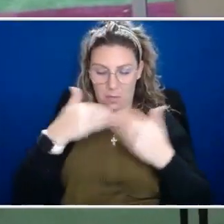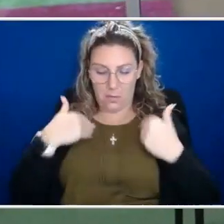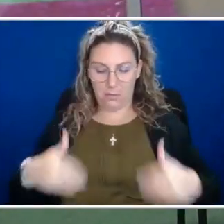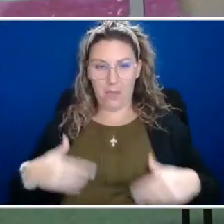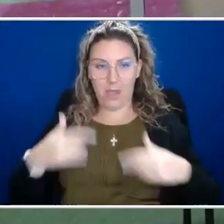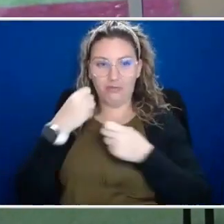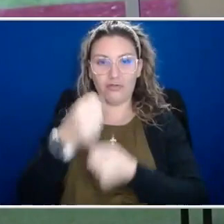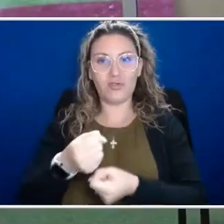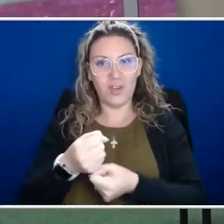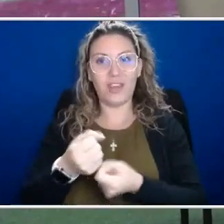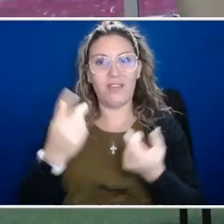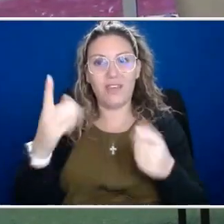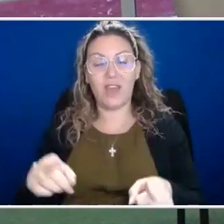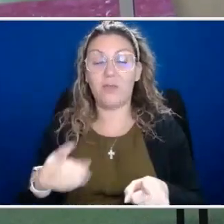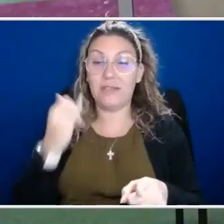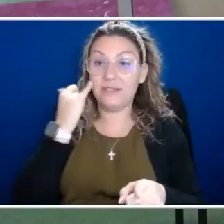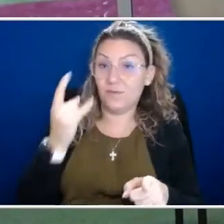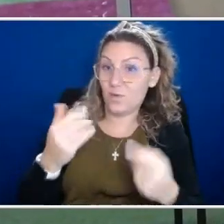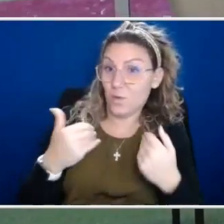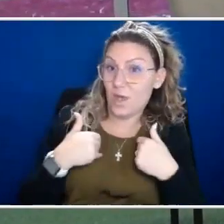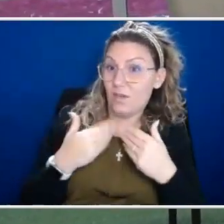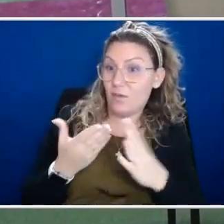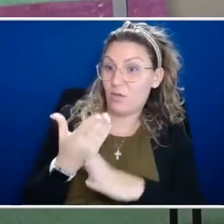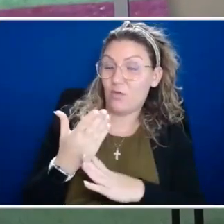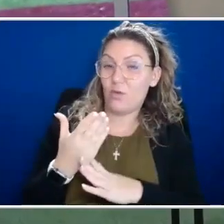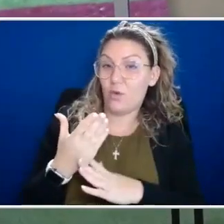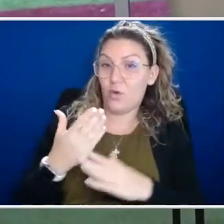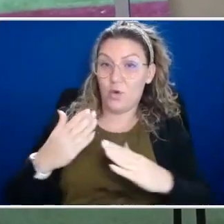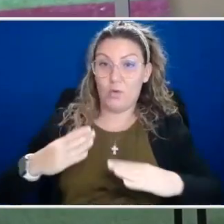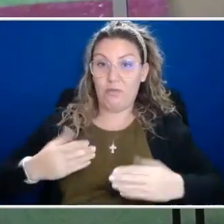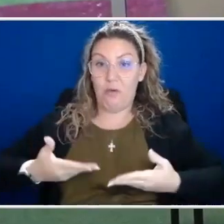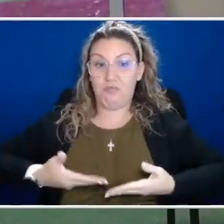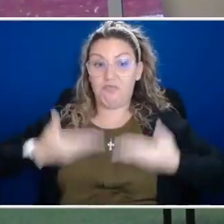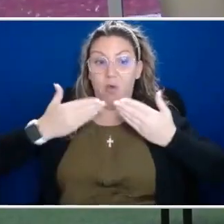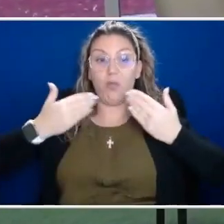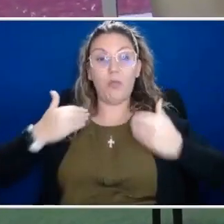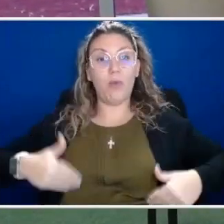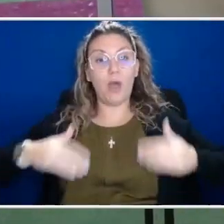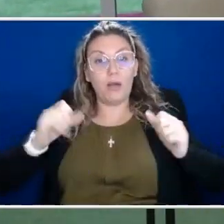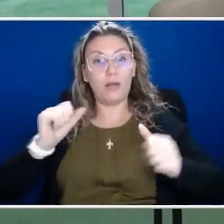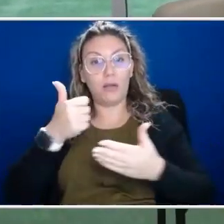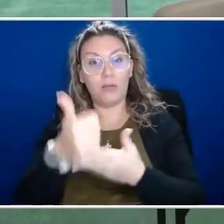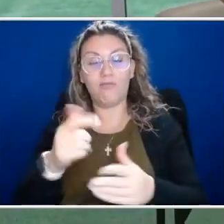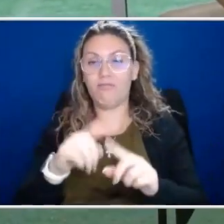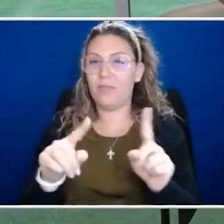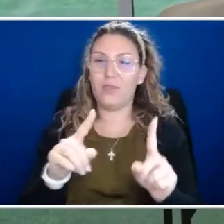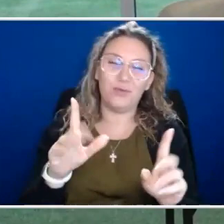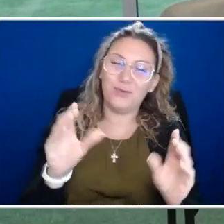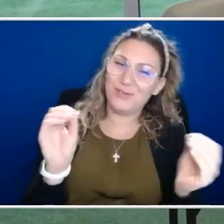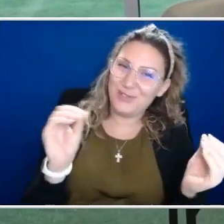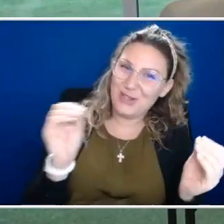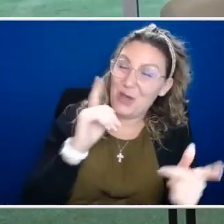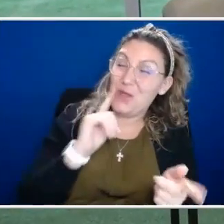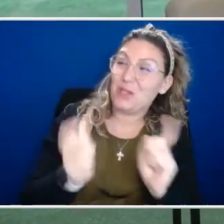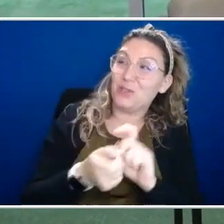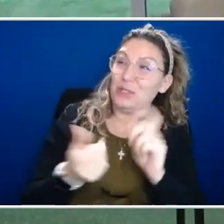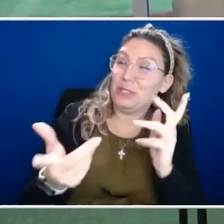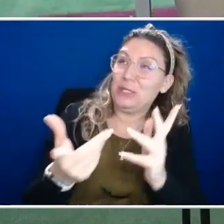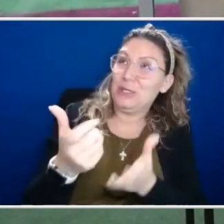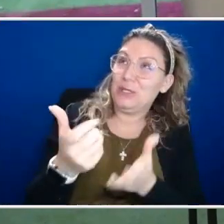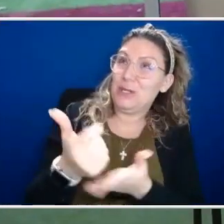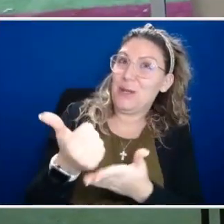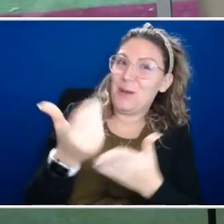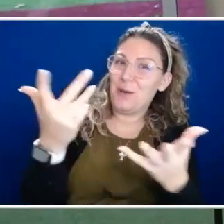then if you have that strength through your upper body as well, you can help yourself up just a little bit better. But there's no trick. Not necessarily a trick. I wish there was.